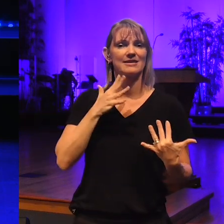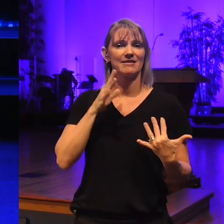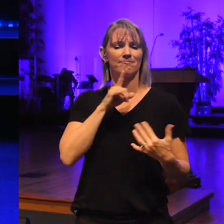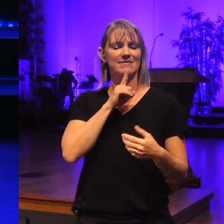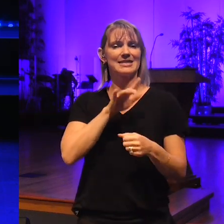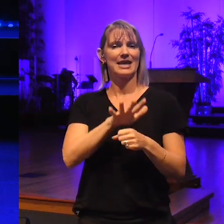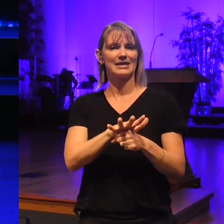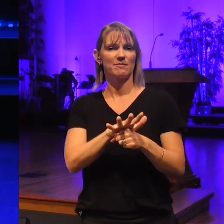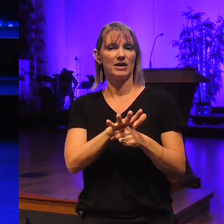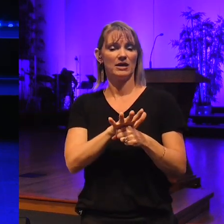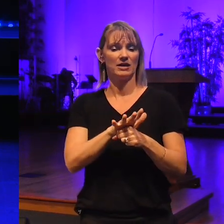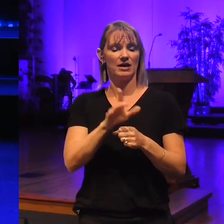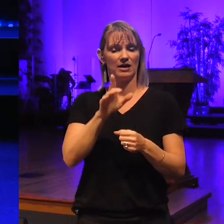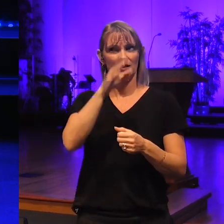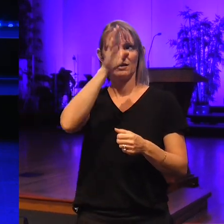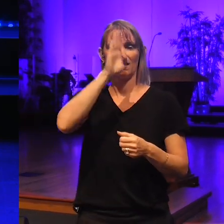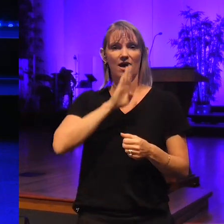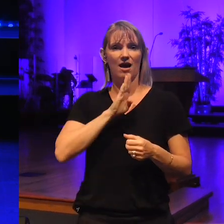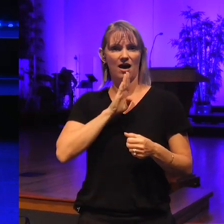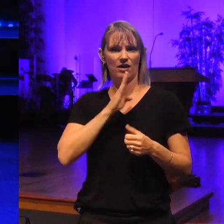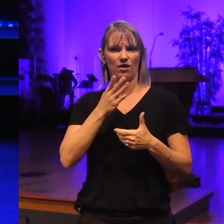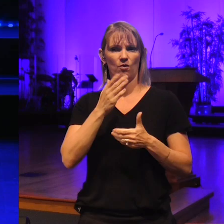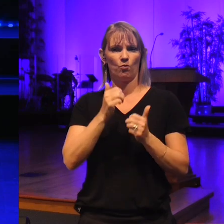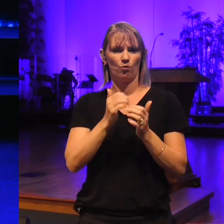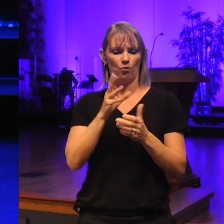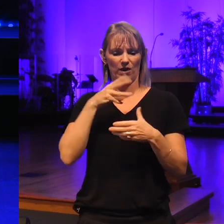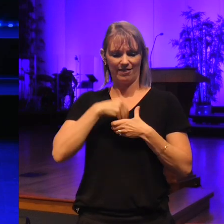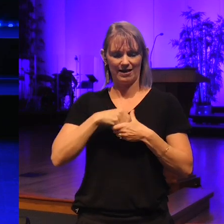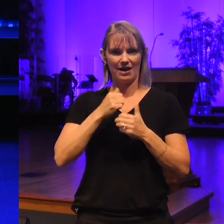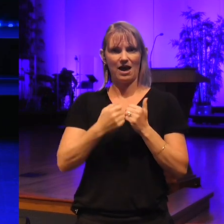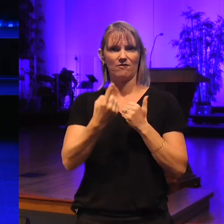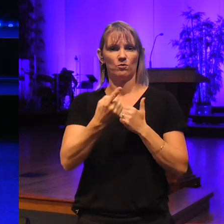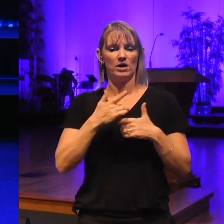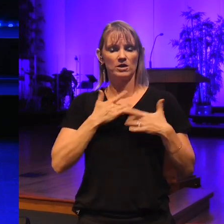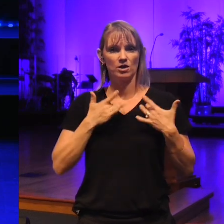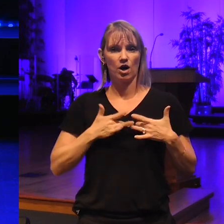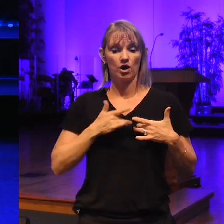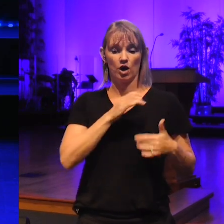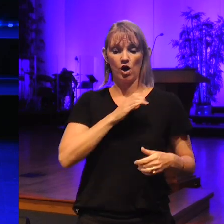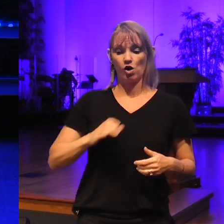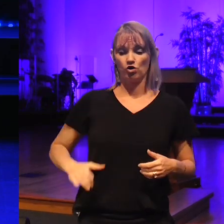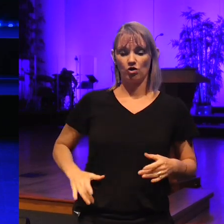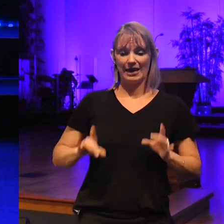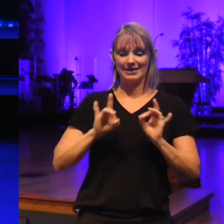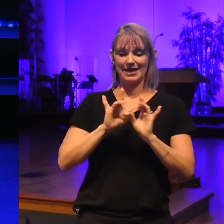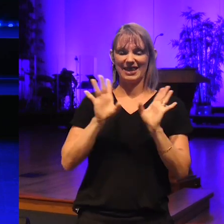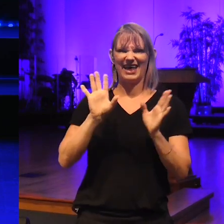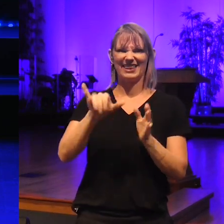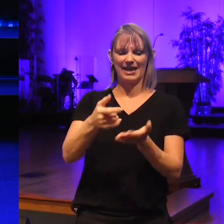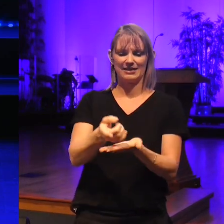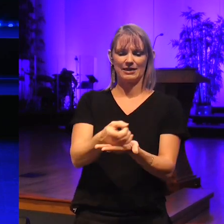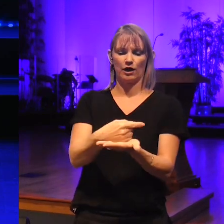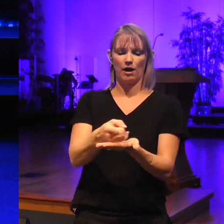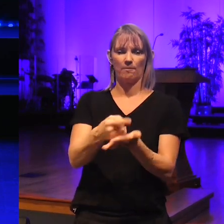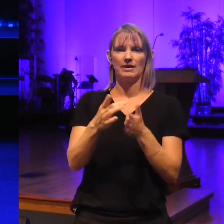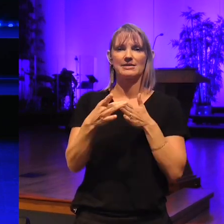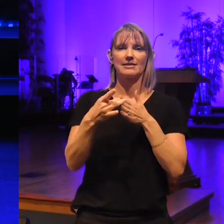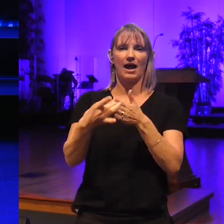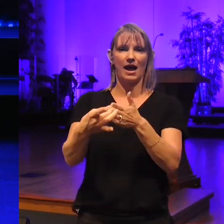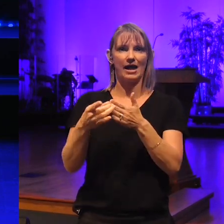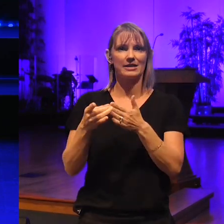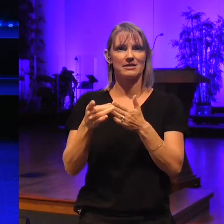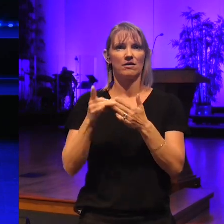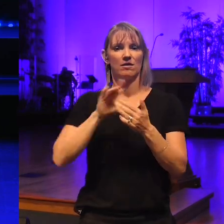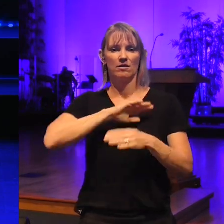divine in every heart it has placed. The Christ light is the compass that guides us through